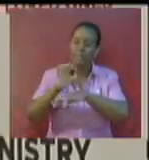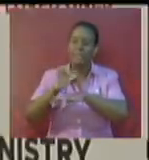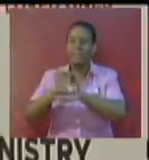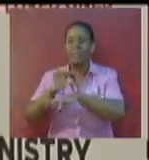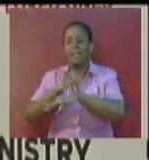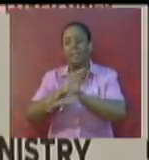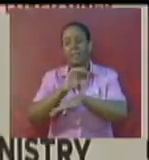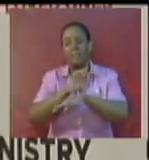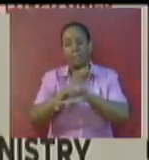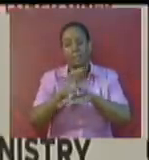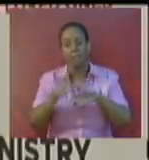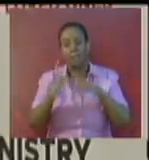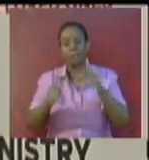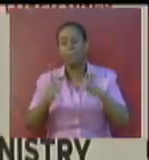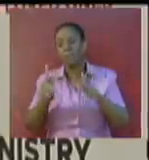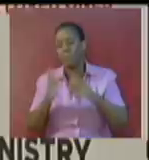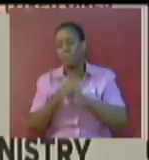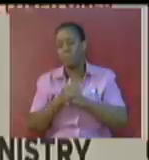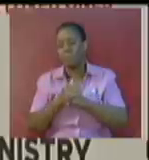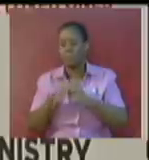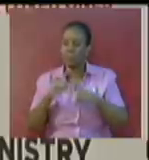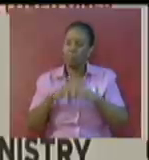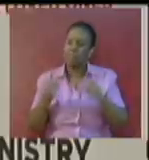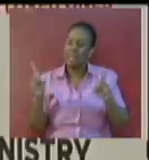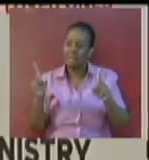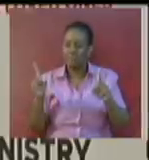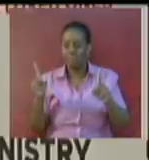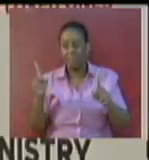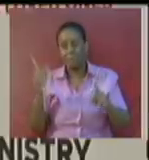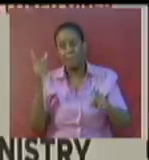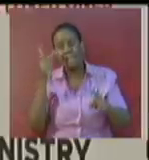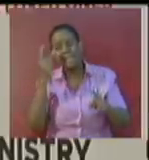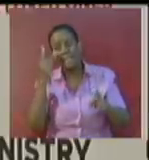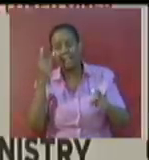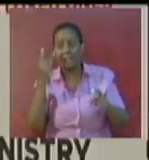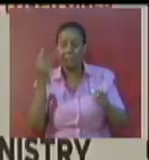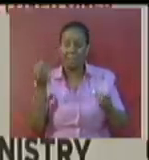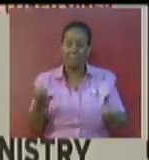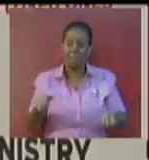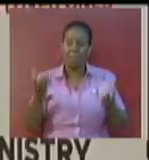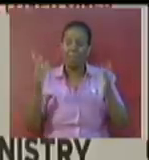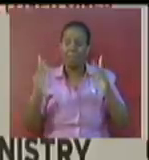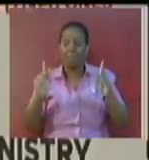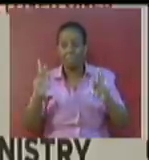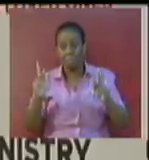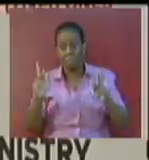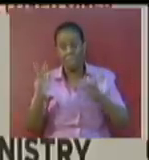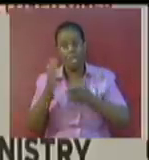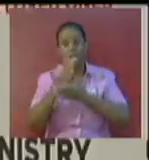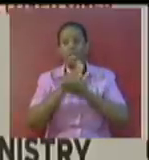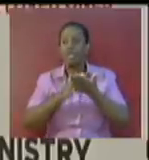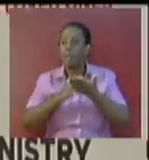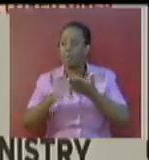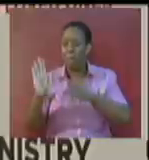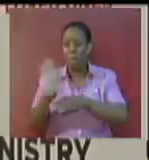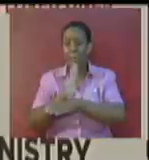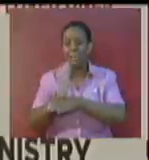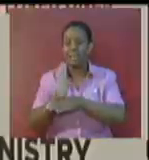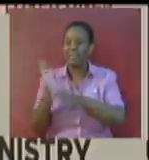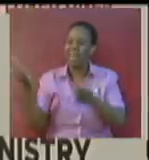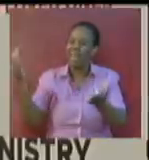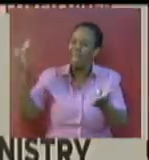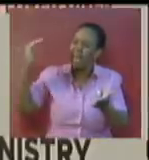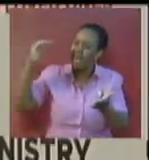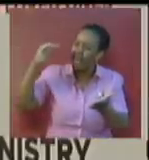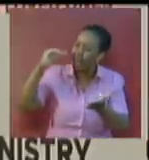We have also identified a number of repeat offender workplaces, so to speak, and we are going to be going